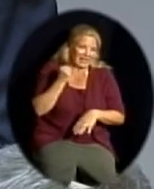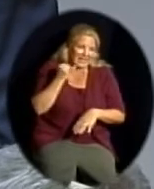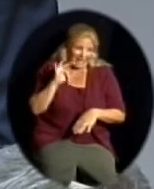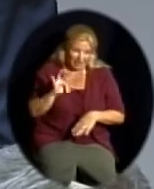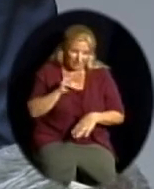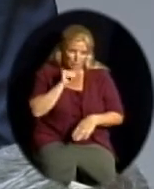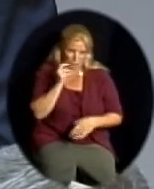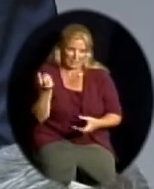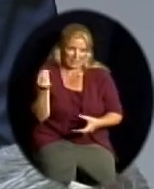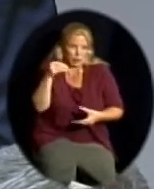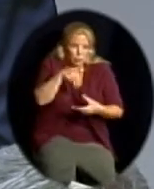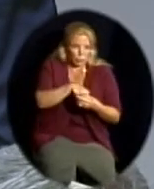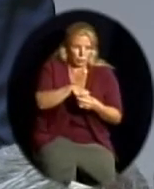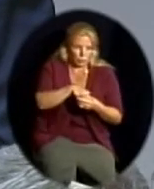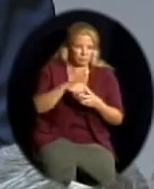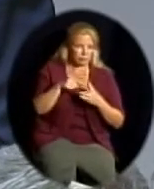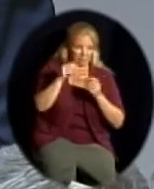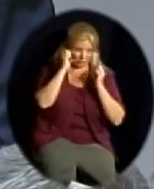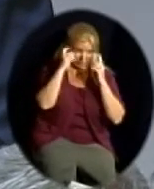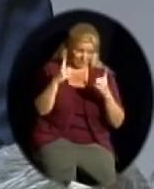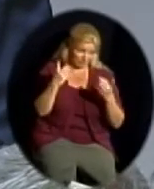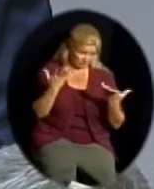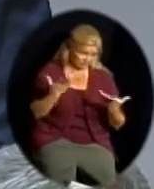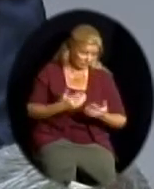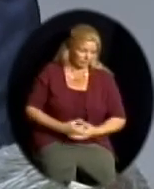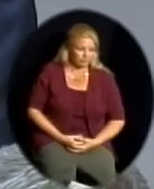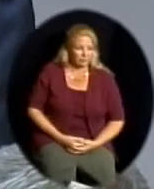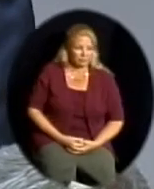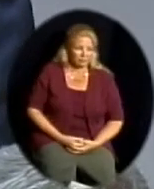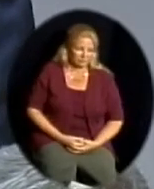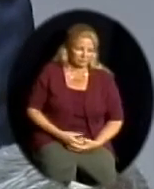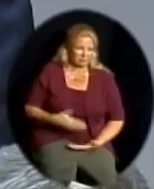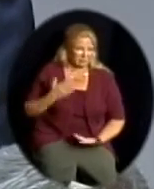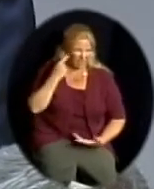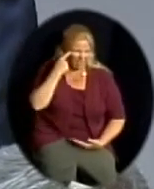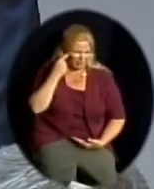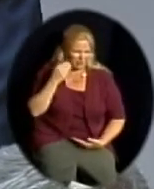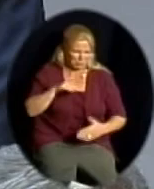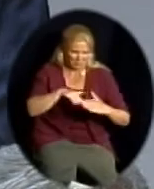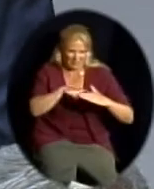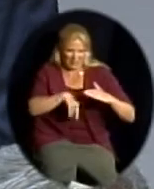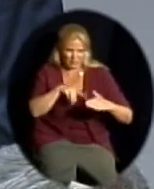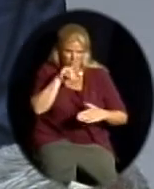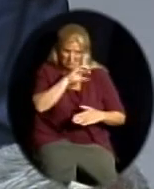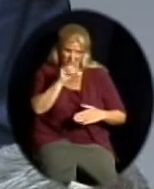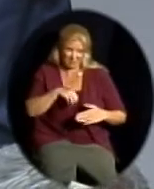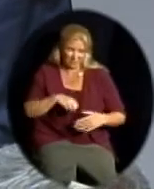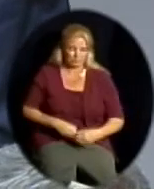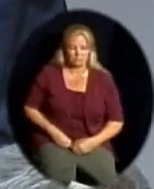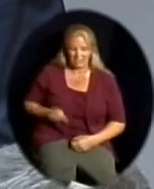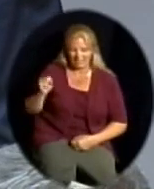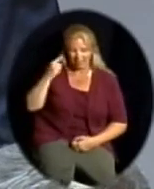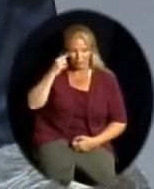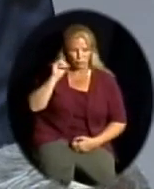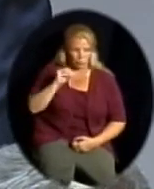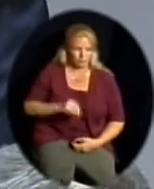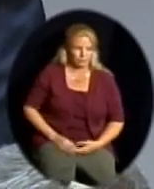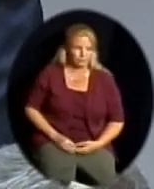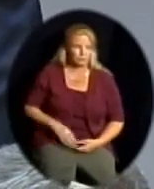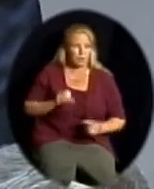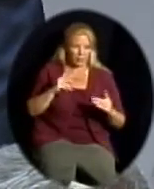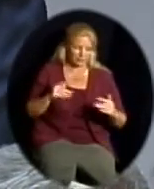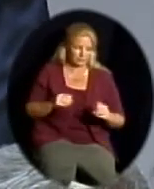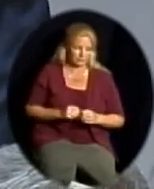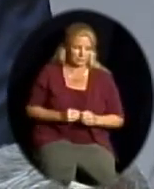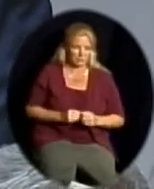for moving forward. It would have been in the less than 1% range. Yes, I believe so. So at any rate, we'll move off of this table. We can always